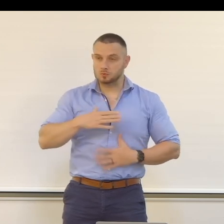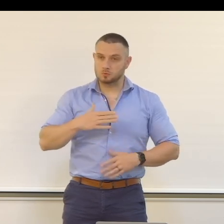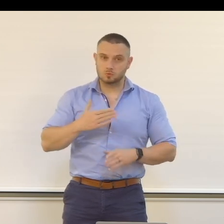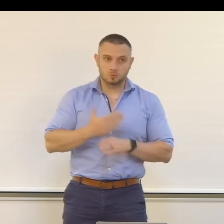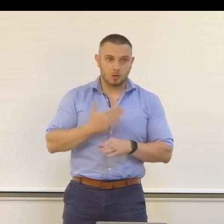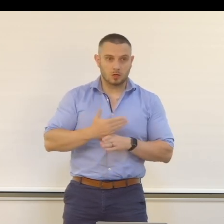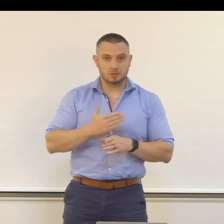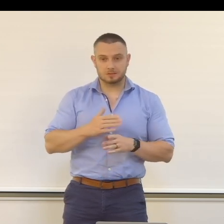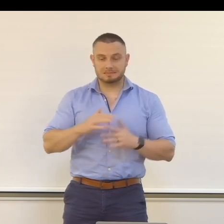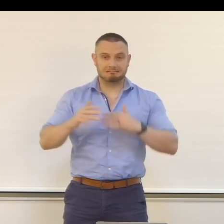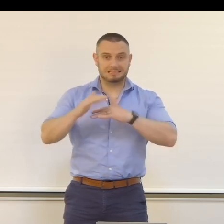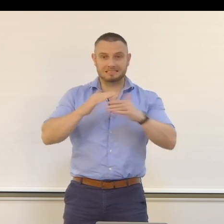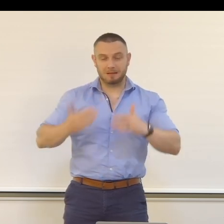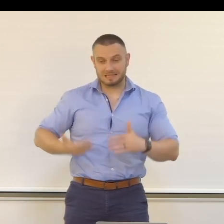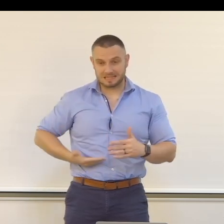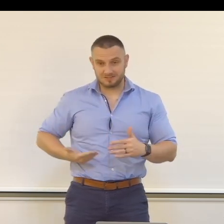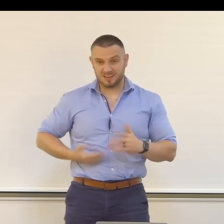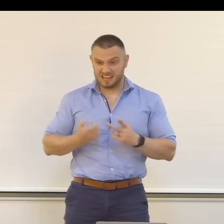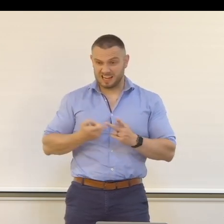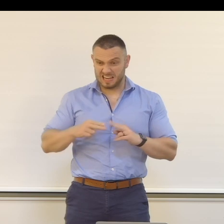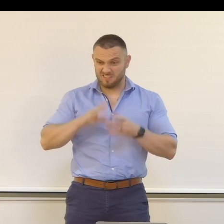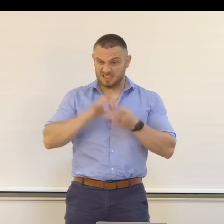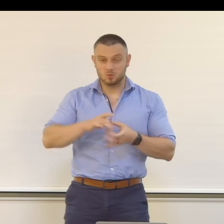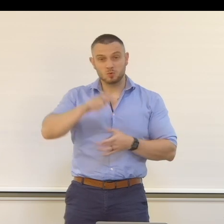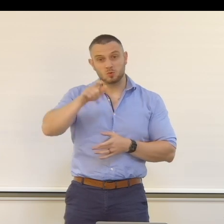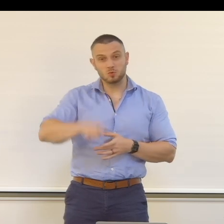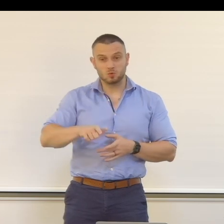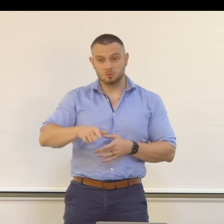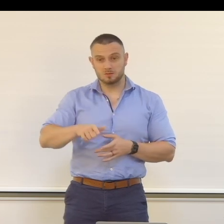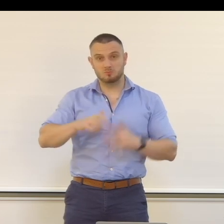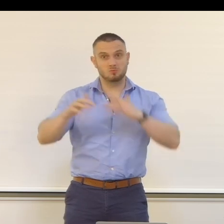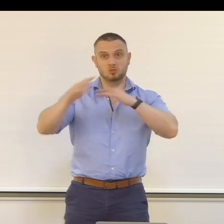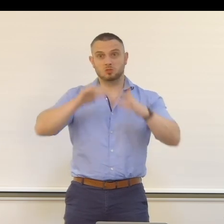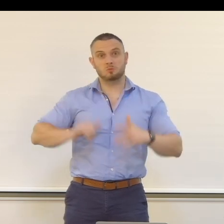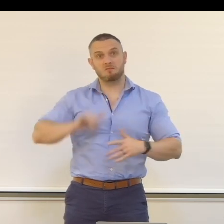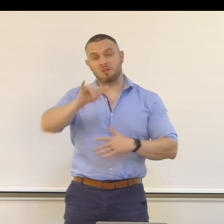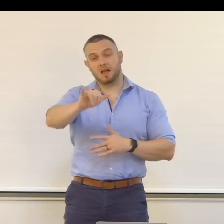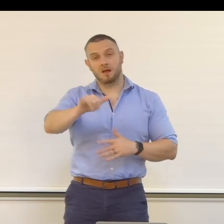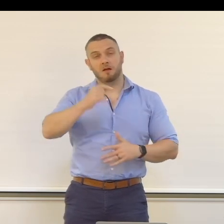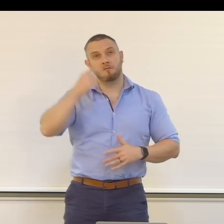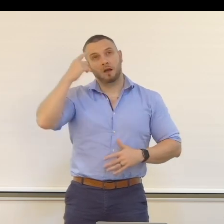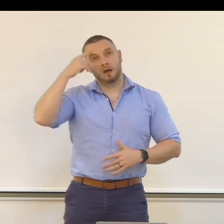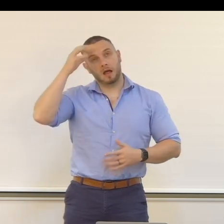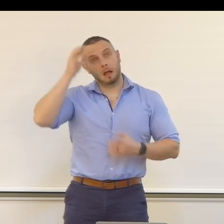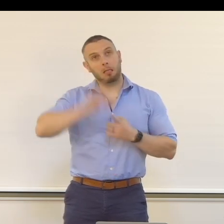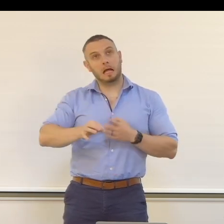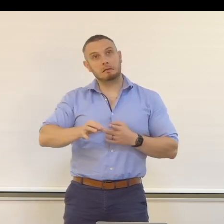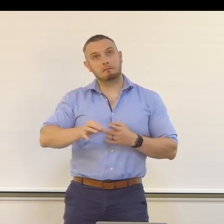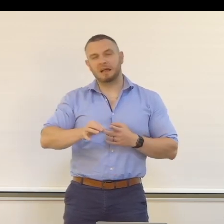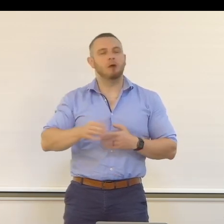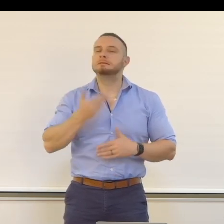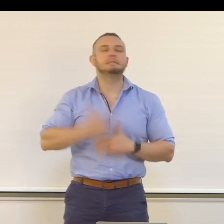the space industry, and if it could be in human spaceflight, that would be amazing. Maybe if I apply, in my head there was no way I would be